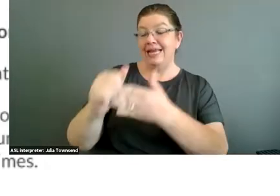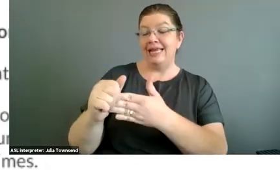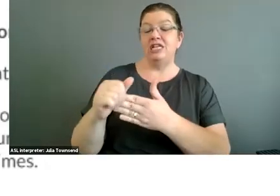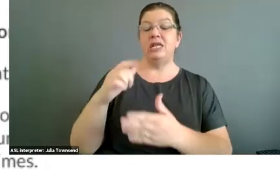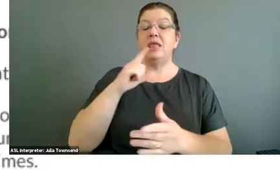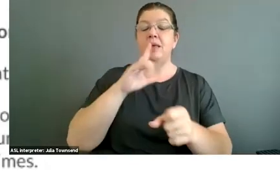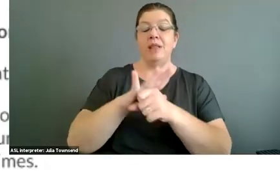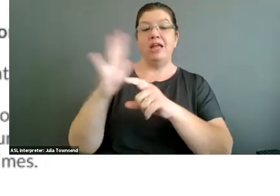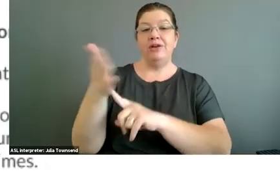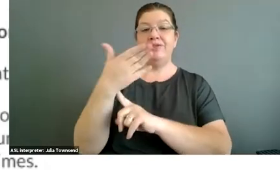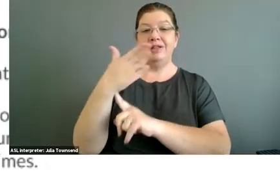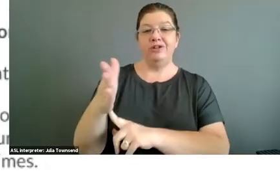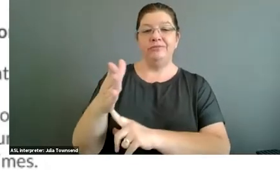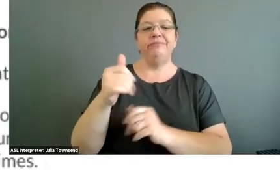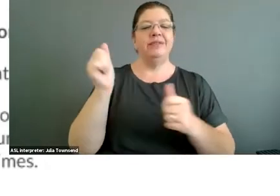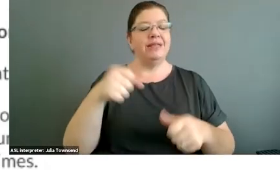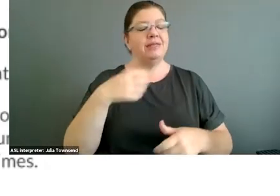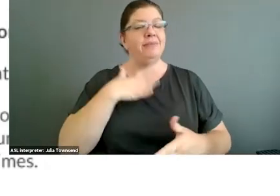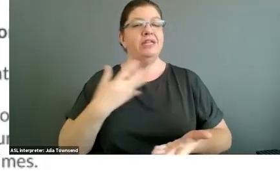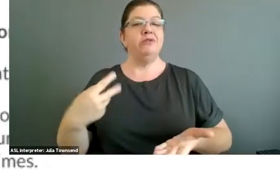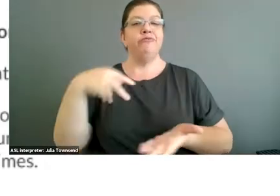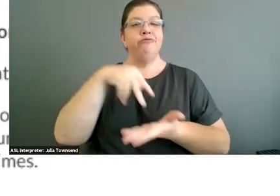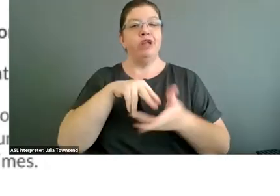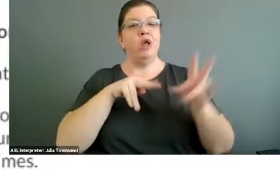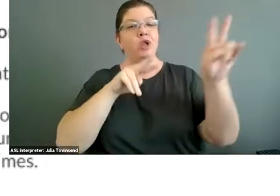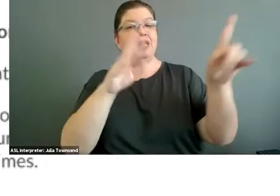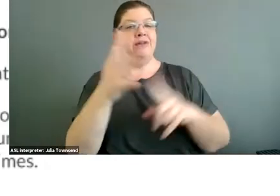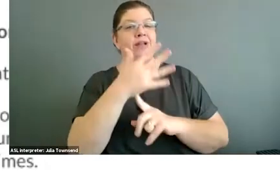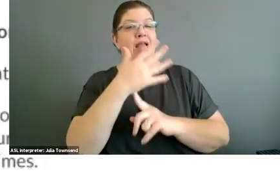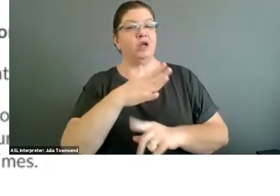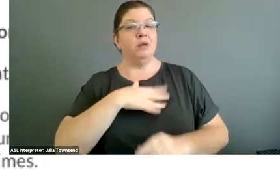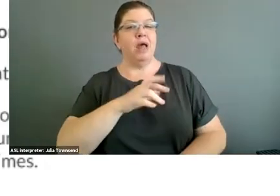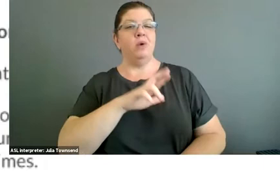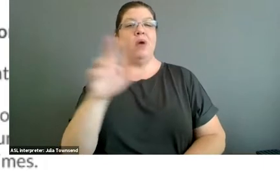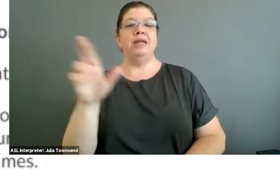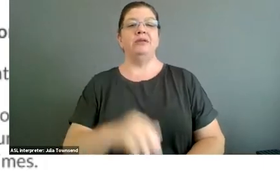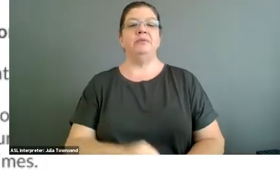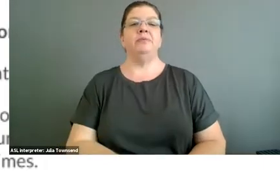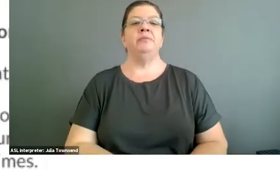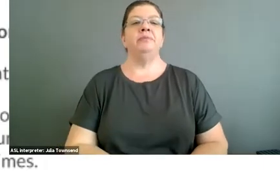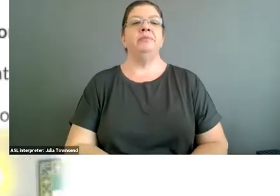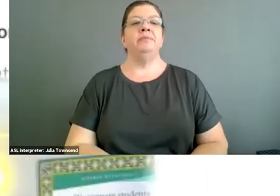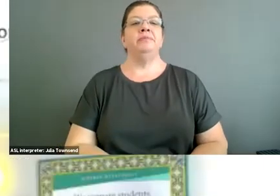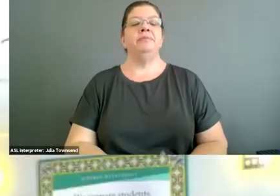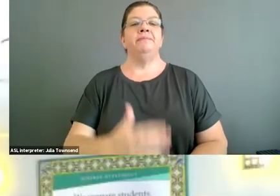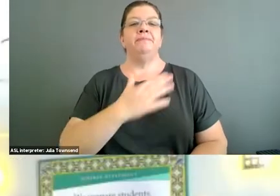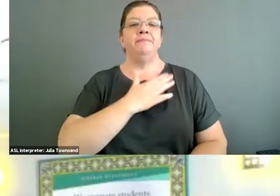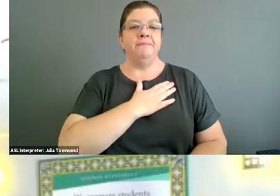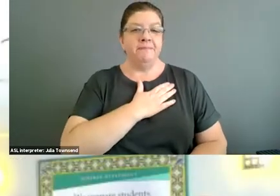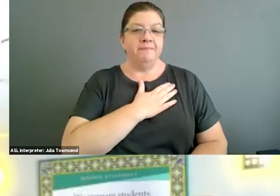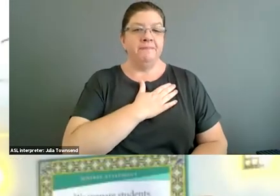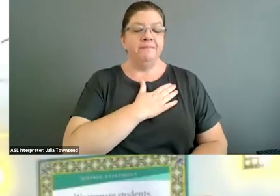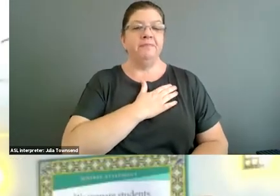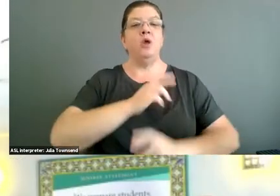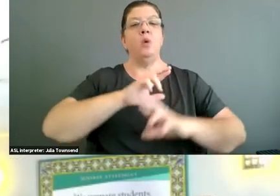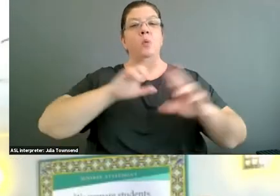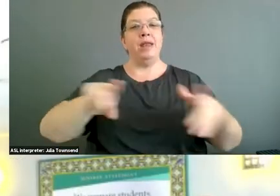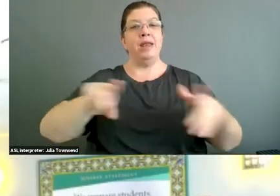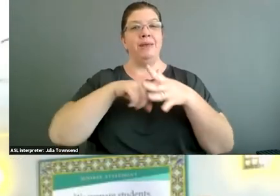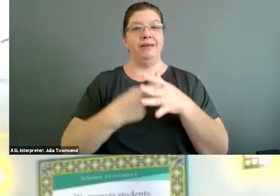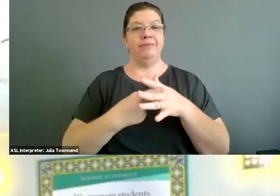Allegiance. Absolutely. Please rise and face the flag to my right. Put your right hand over your heart. Ready?